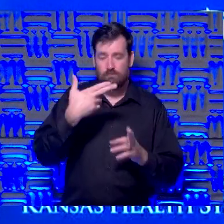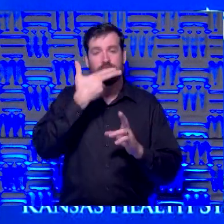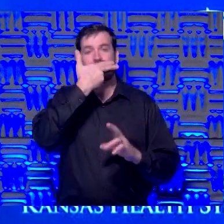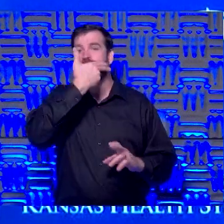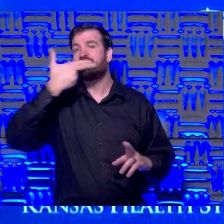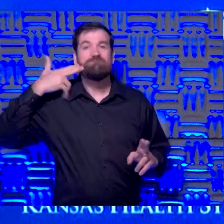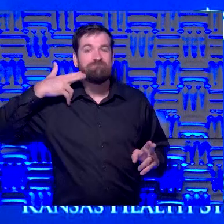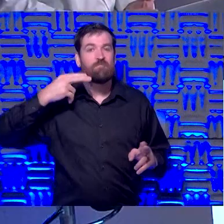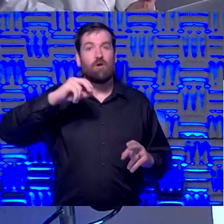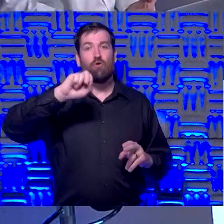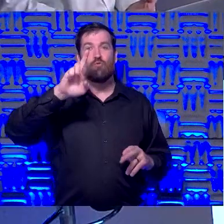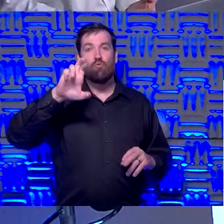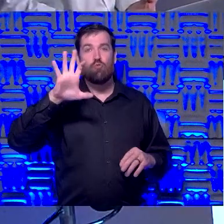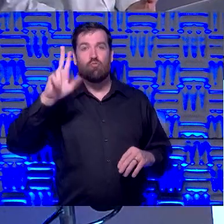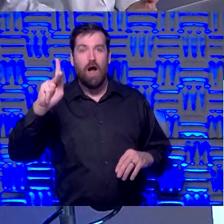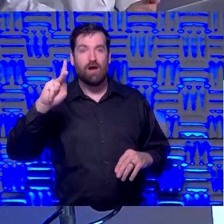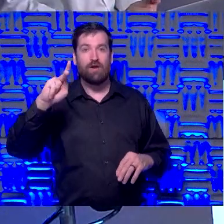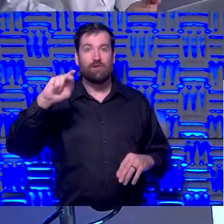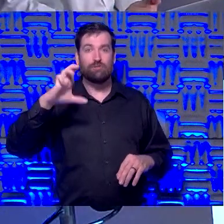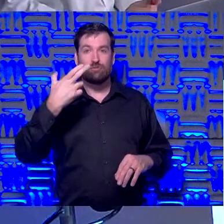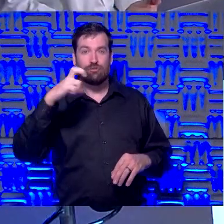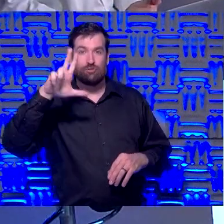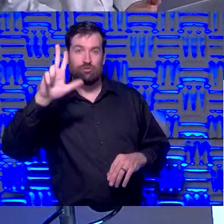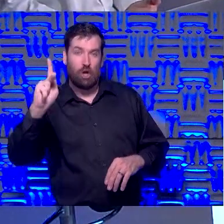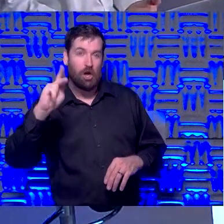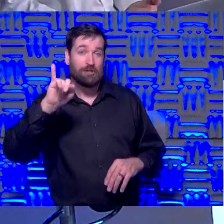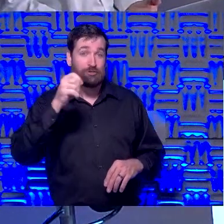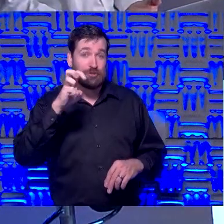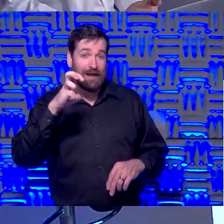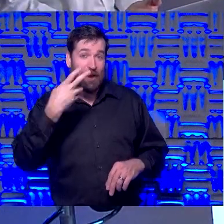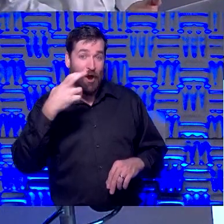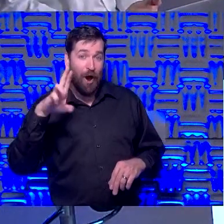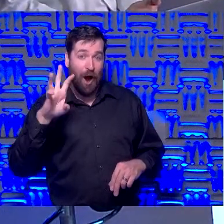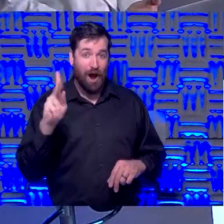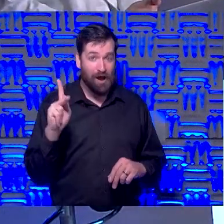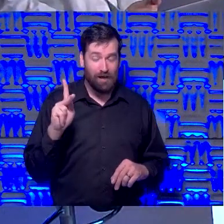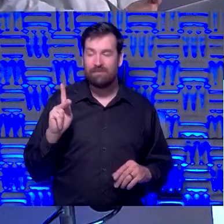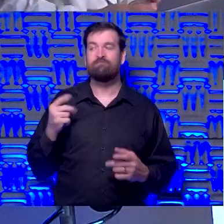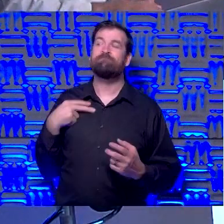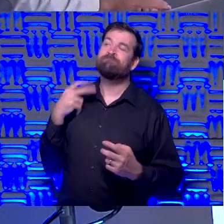it? We'll see. Ah, I'm not going to do the big reveal today.